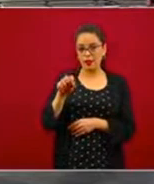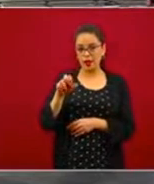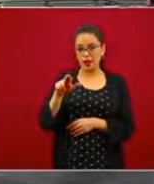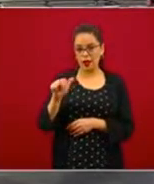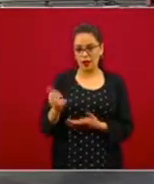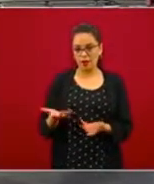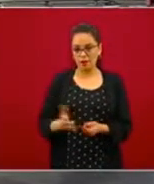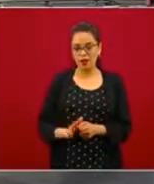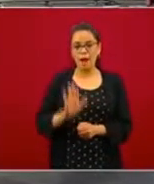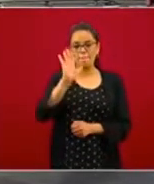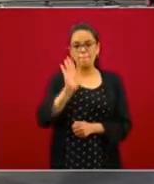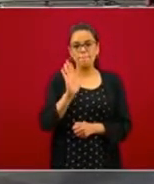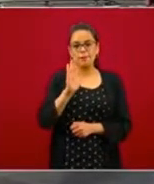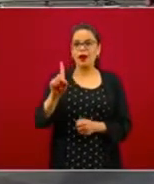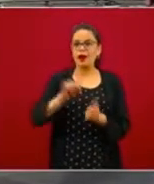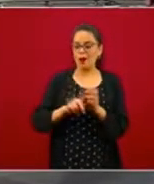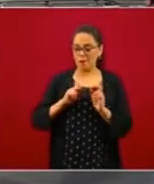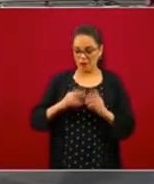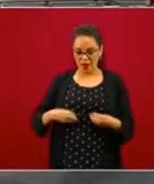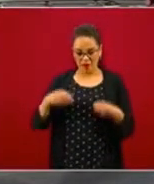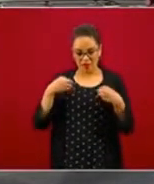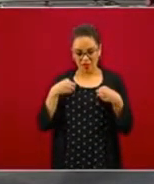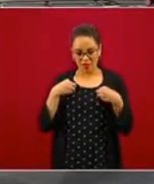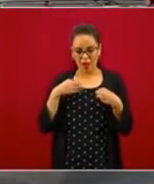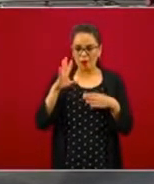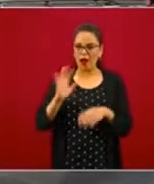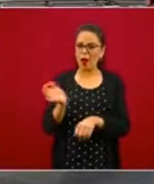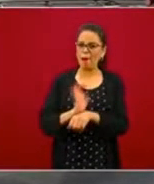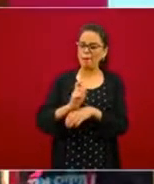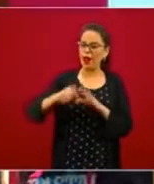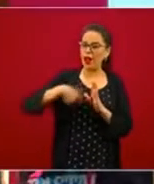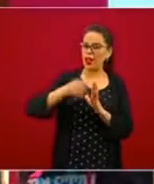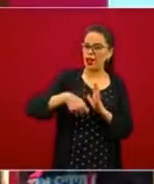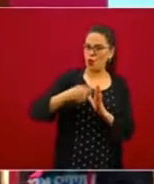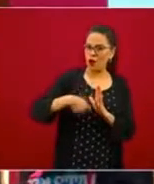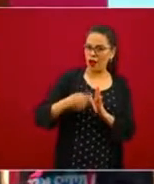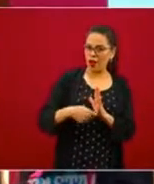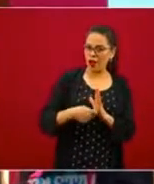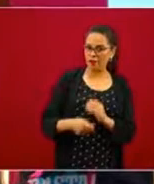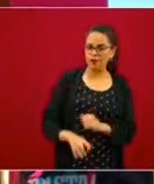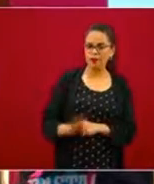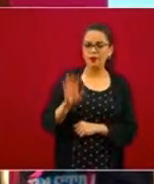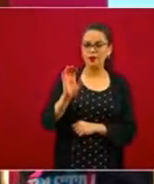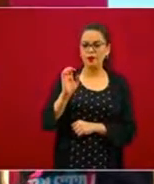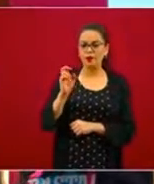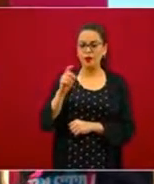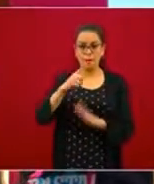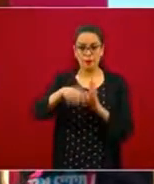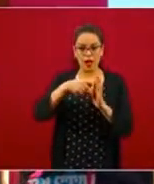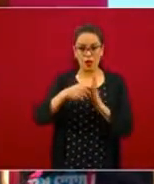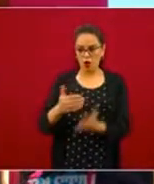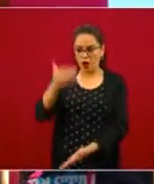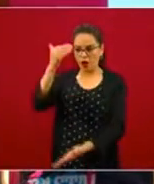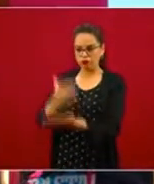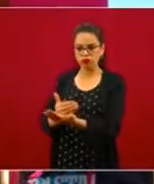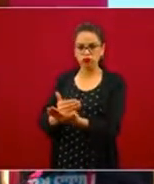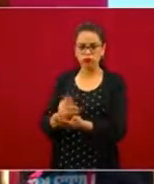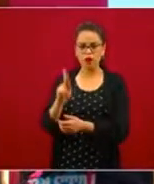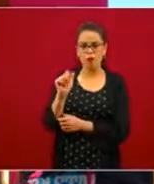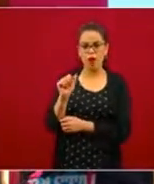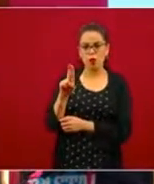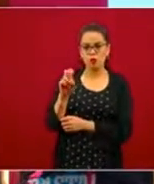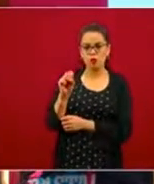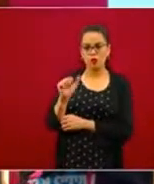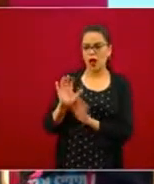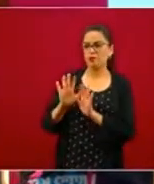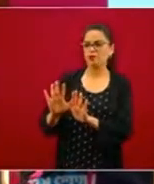película de nuestra if we vida, see quarantine as part of no our significa lives, que le hayamos puesto this pausa doesn't mean a la that we película are y que pausing the entonces porque le movie damos of